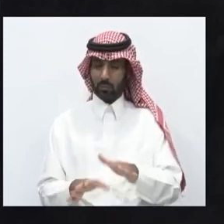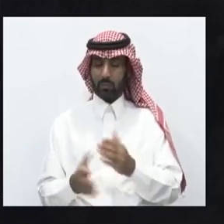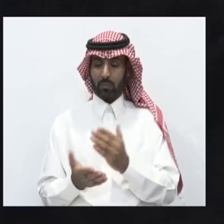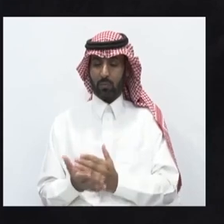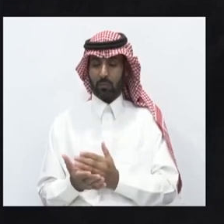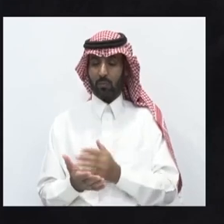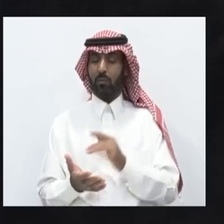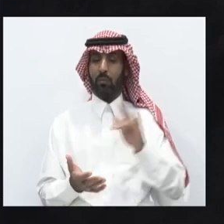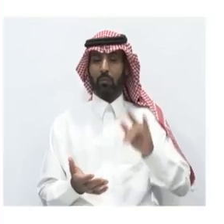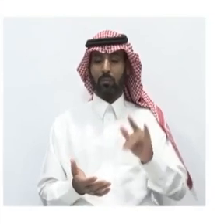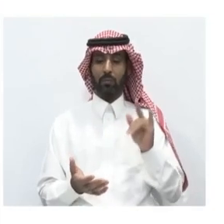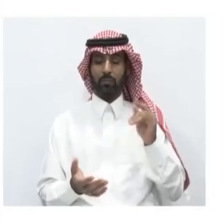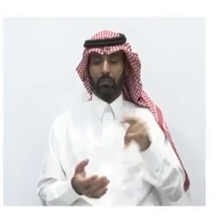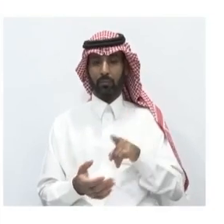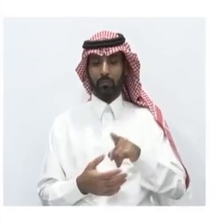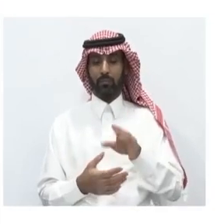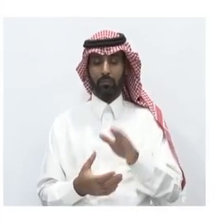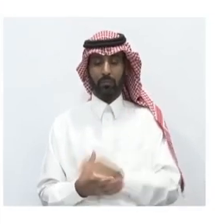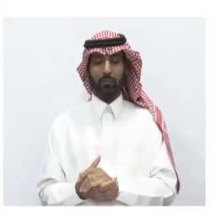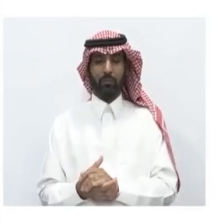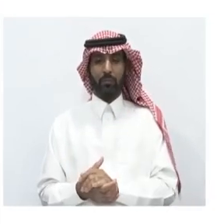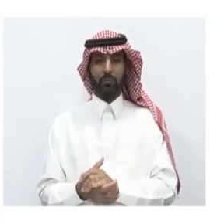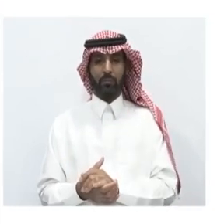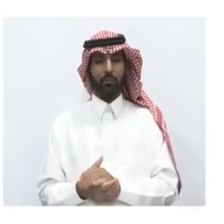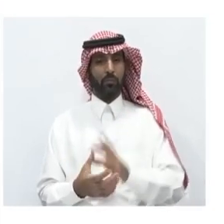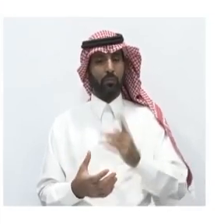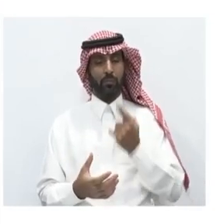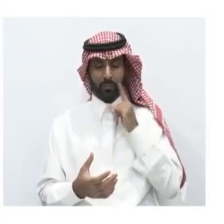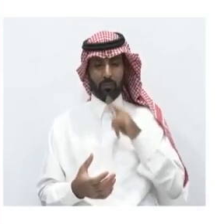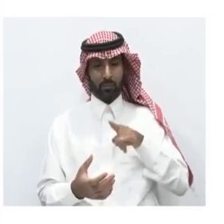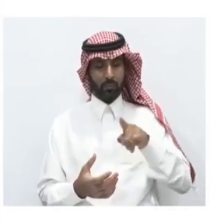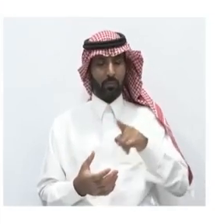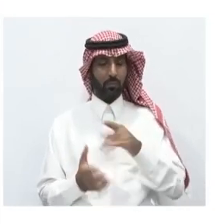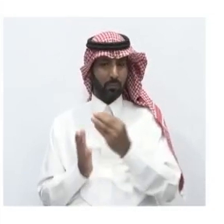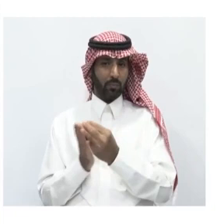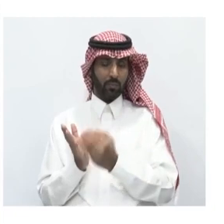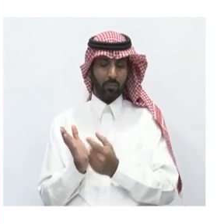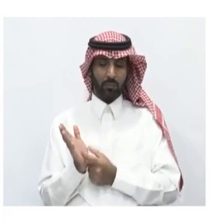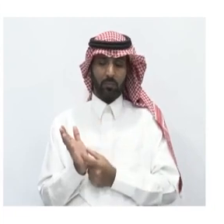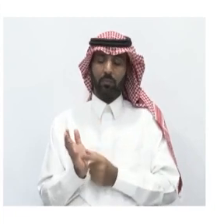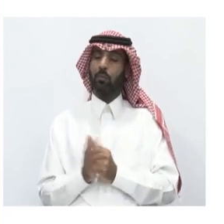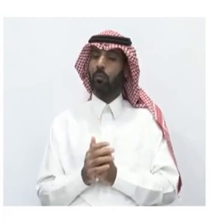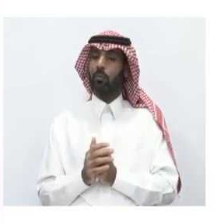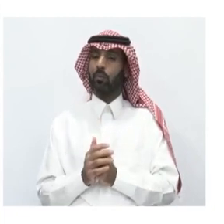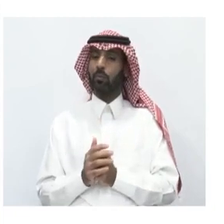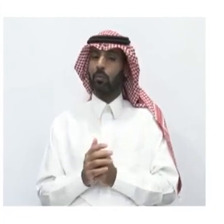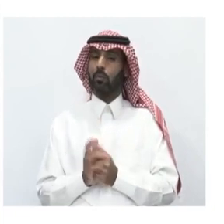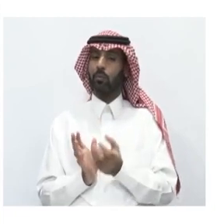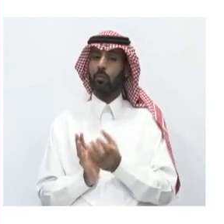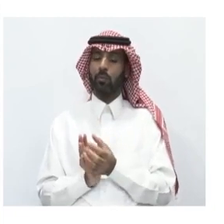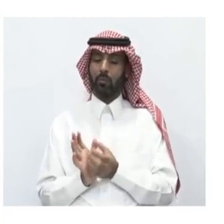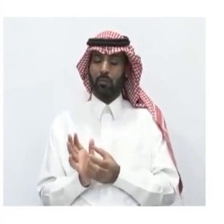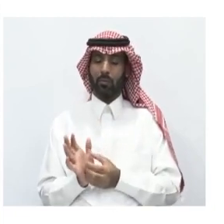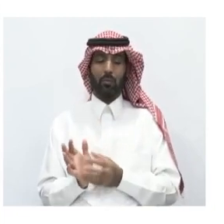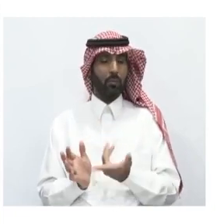in his assigned seat. What do you think of the airline's policy? What do you think of the